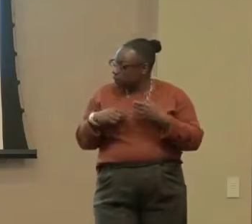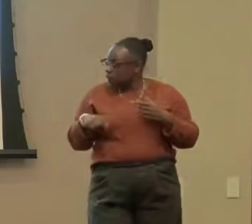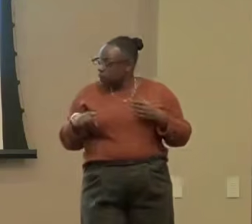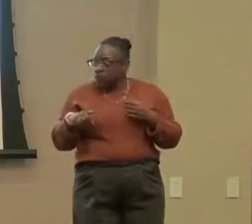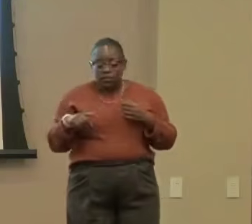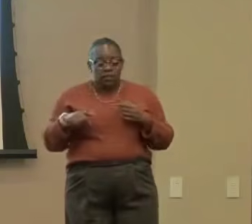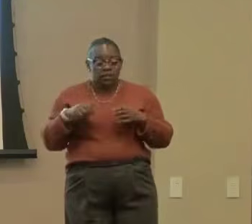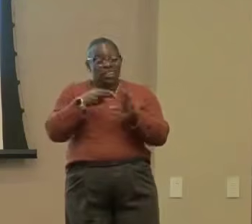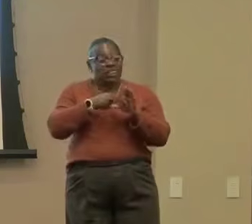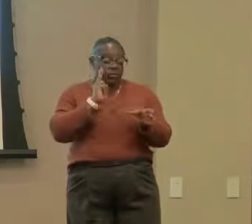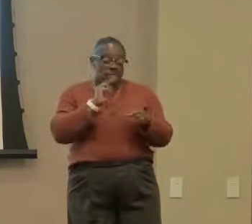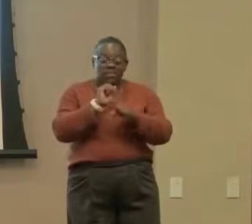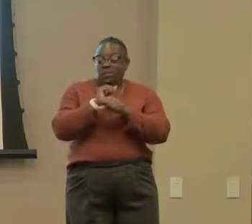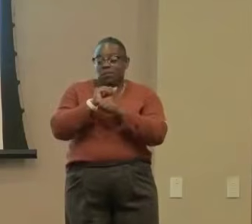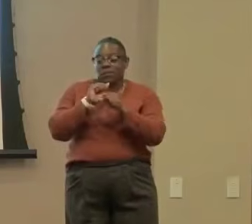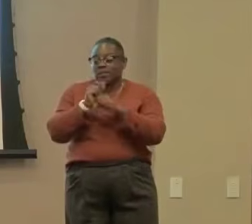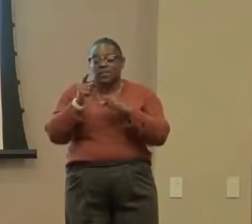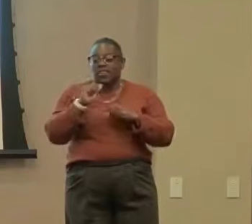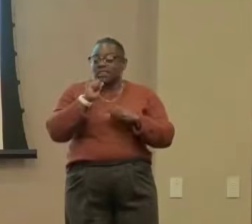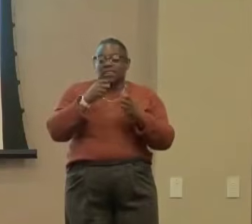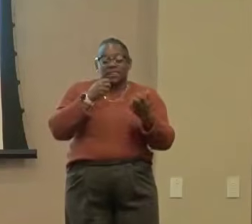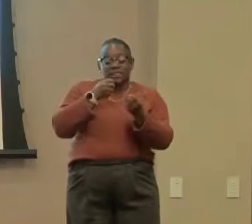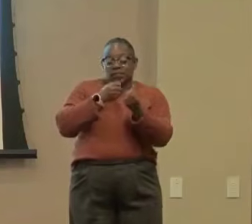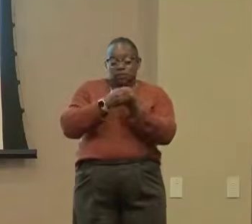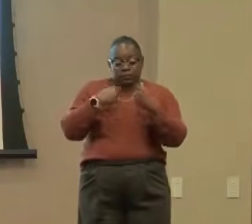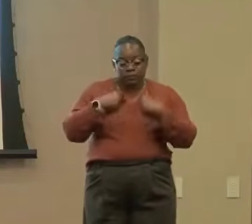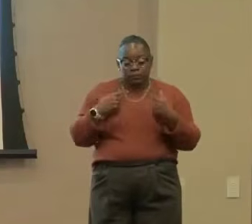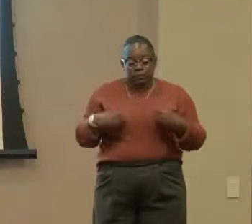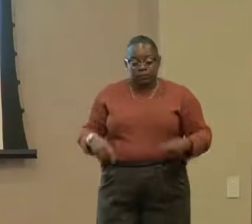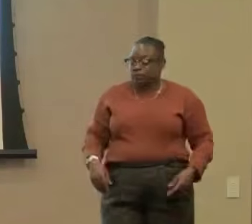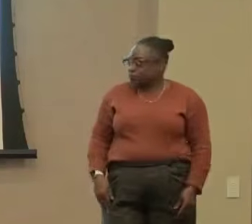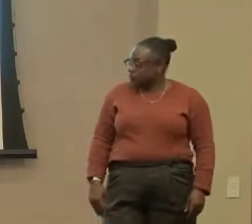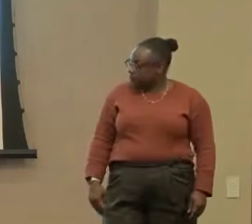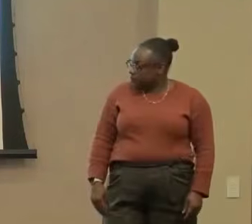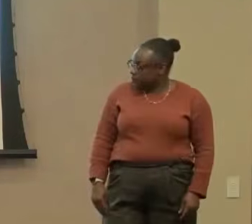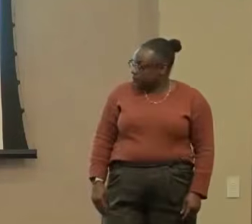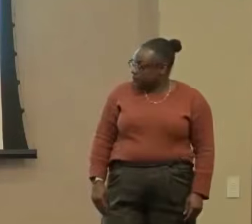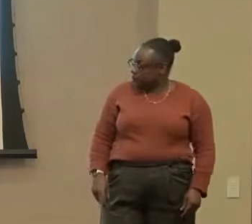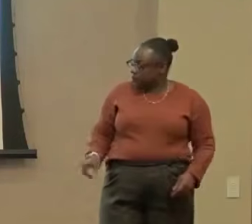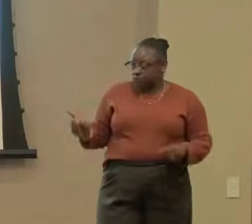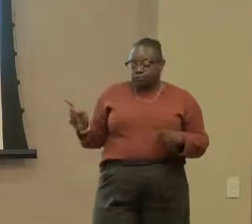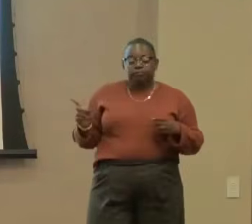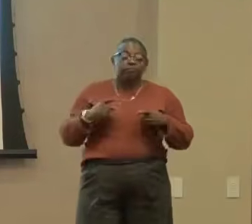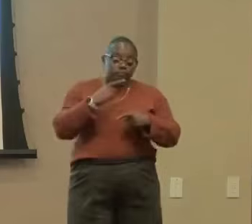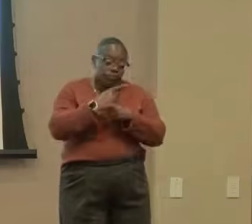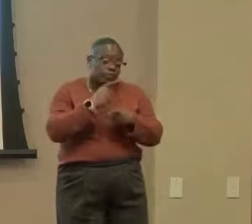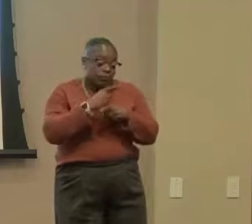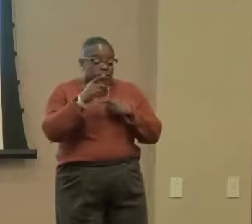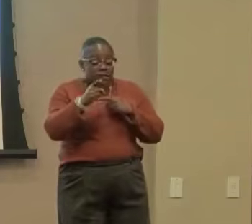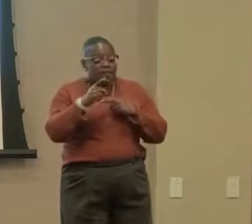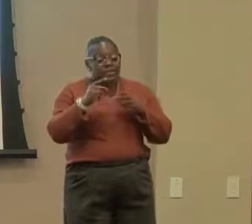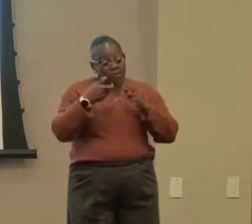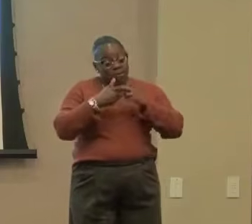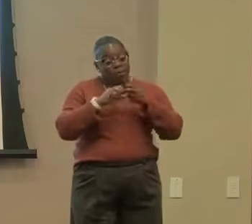I actually resigned. Yeah, so this is a consistent problem in just medicine